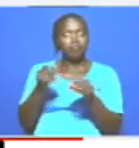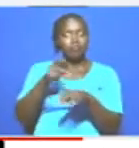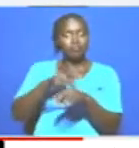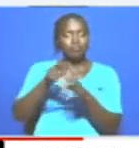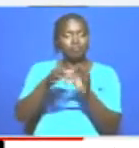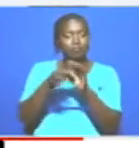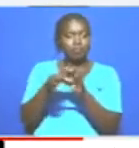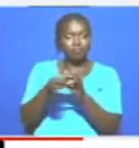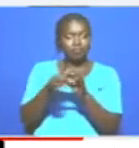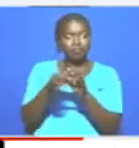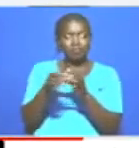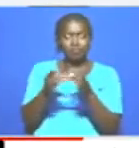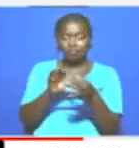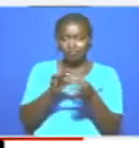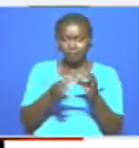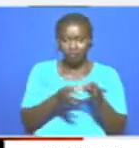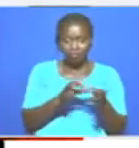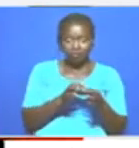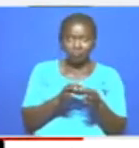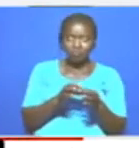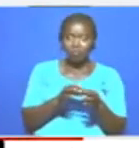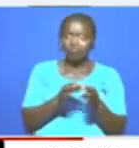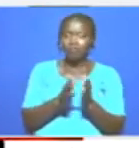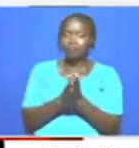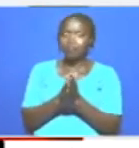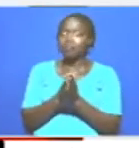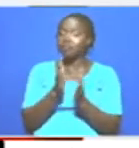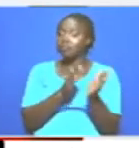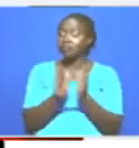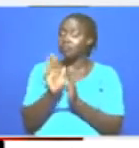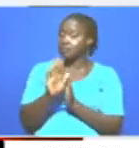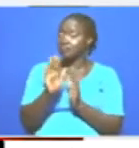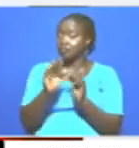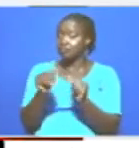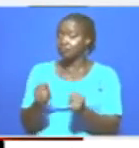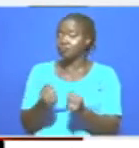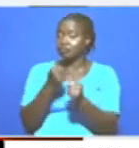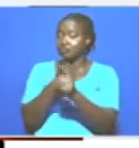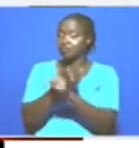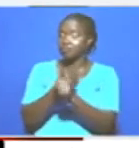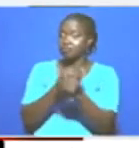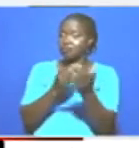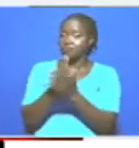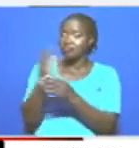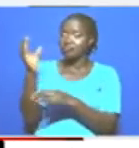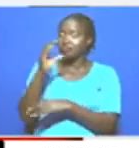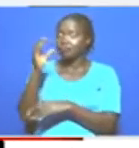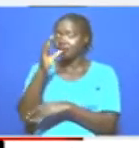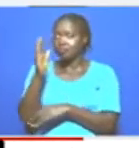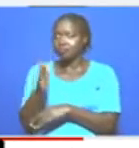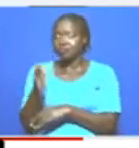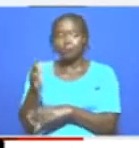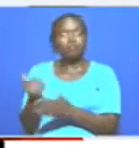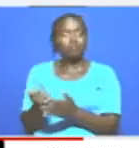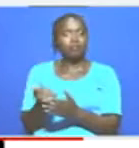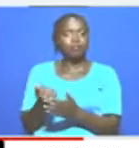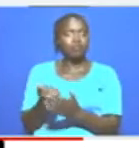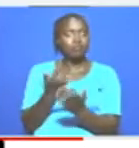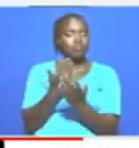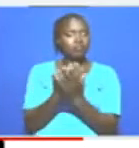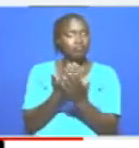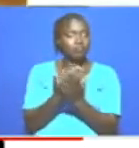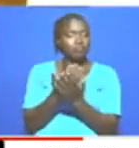collaboration and cooperation in their strategies to safeguard the rights of the citizens and hold persons who commit electoral